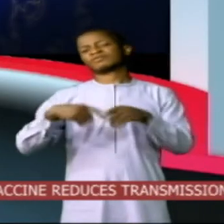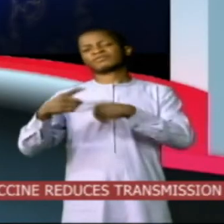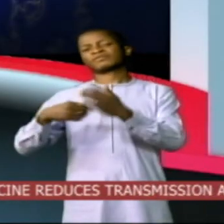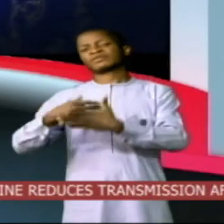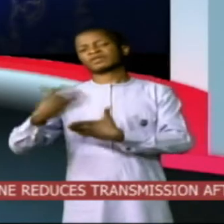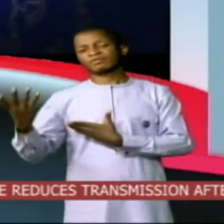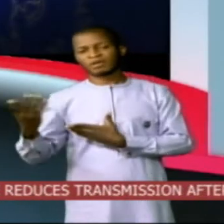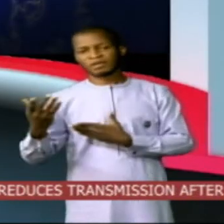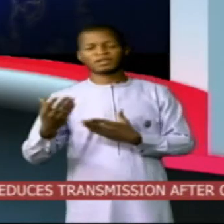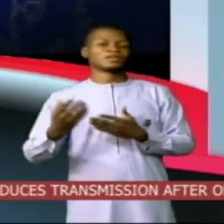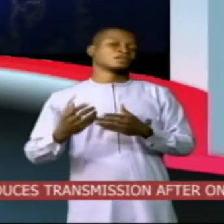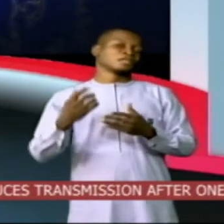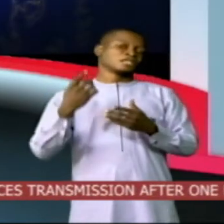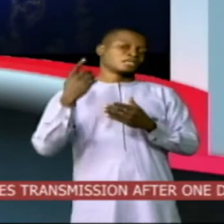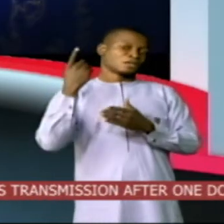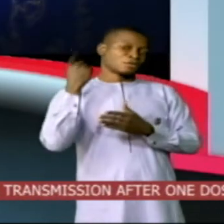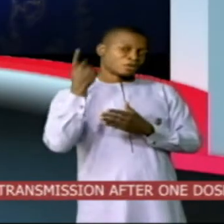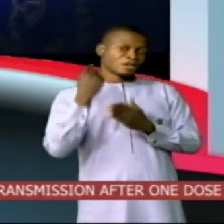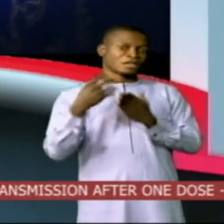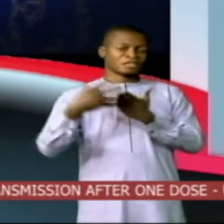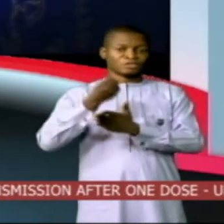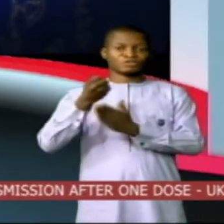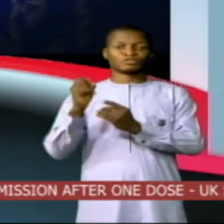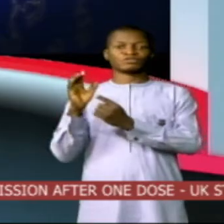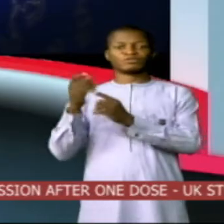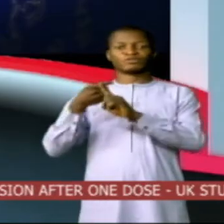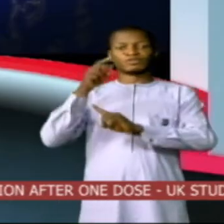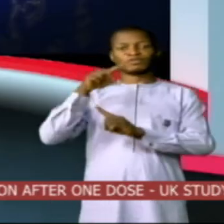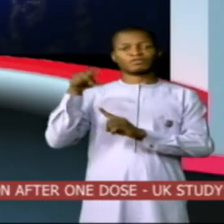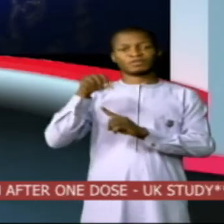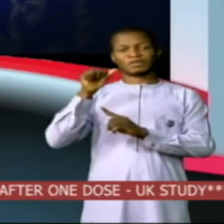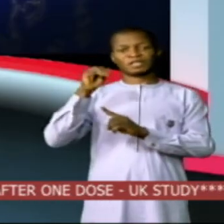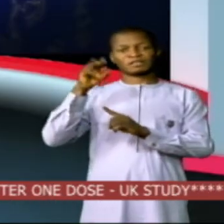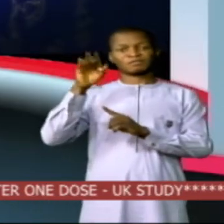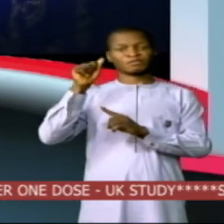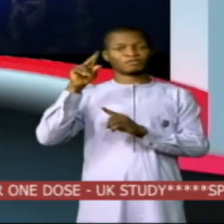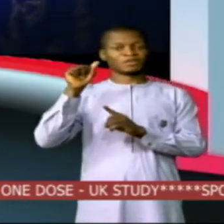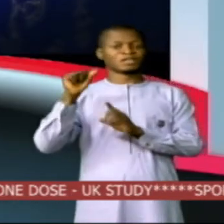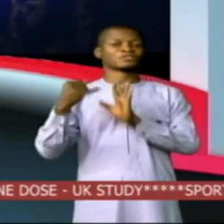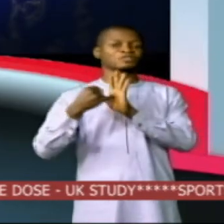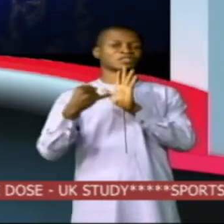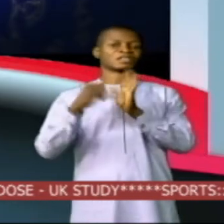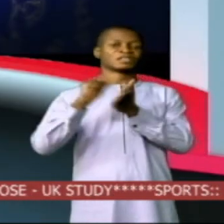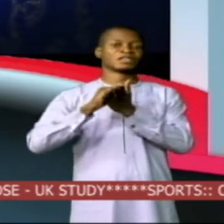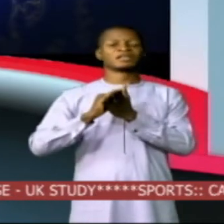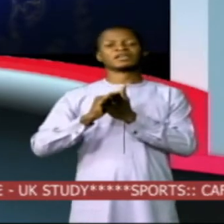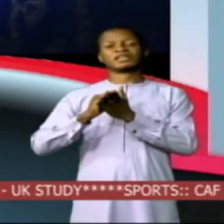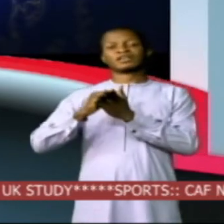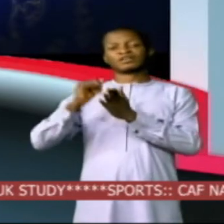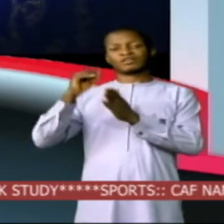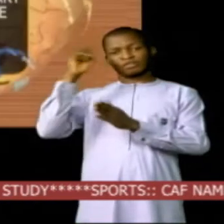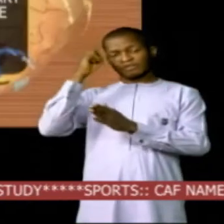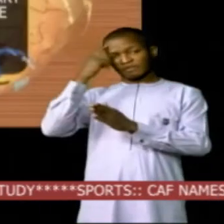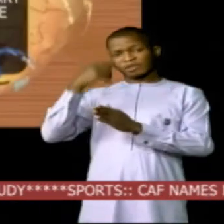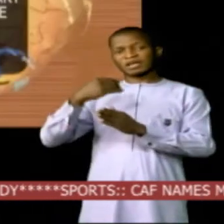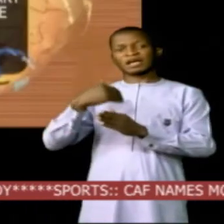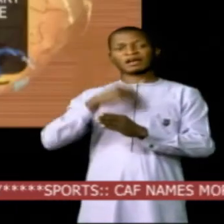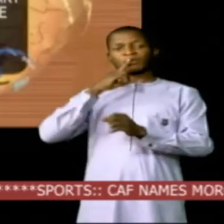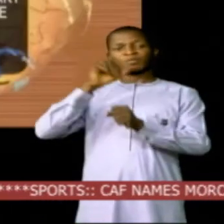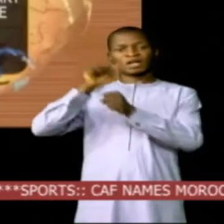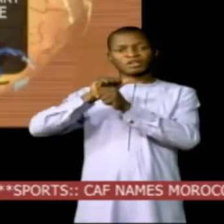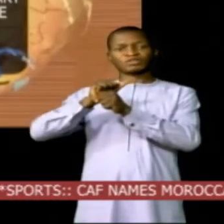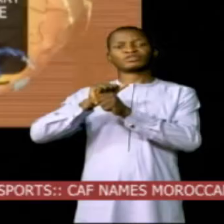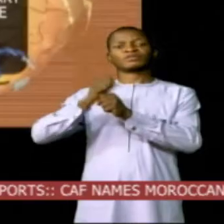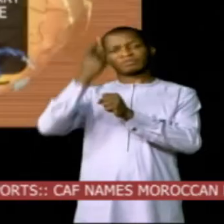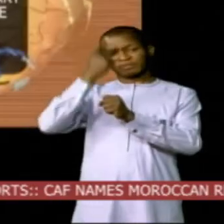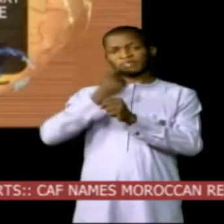And latest news coming from Zamfara indicates that Governor Bello Muhammad has reassured parents of the abducted students of